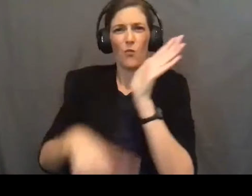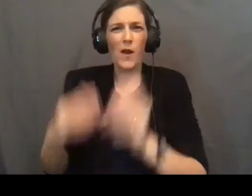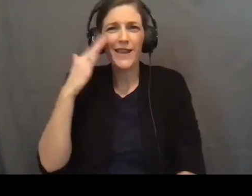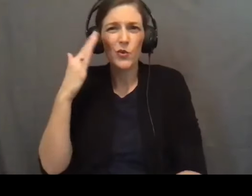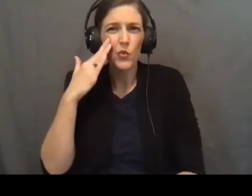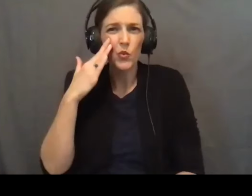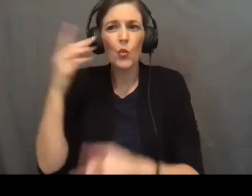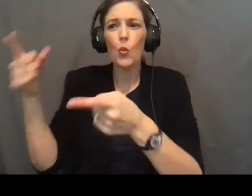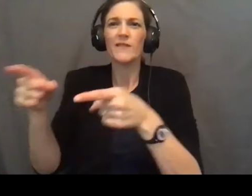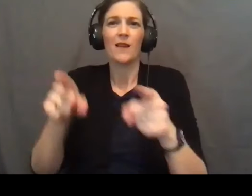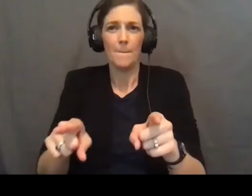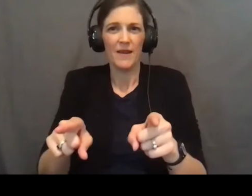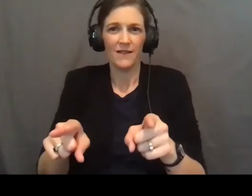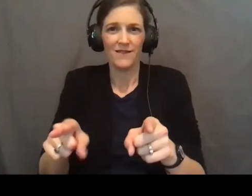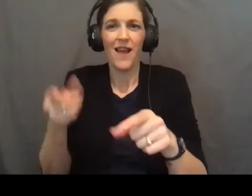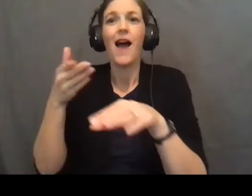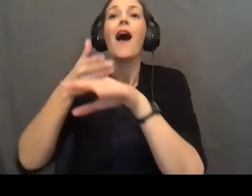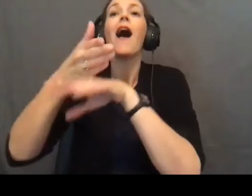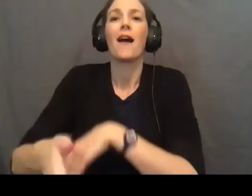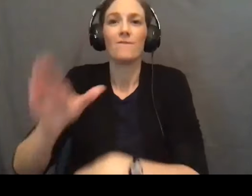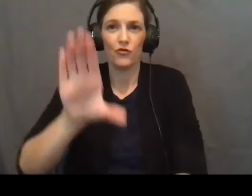on the backside of the cross.